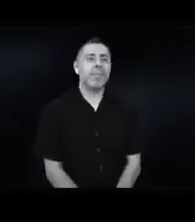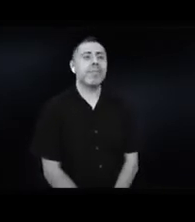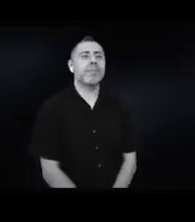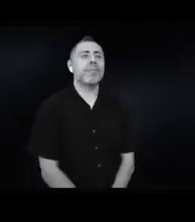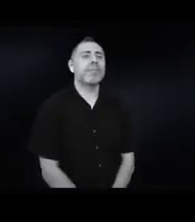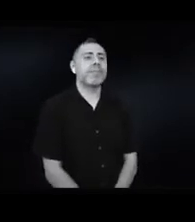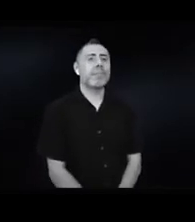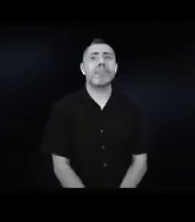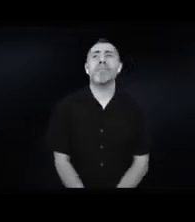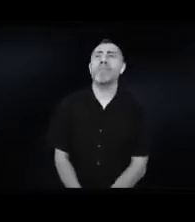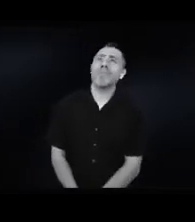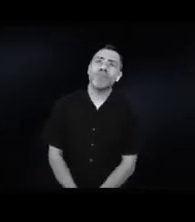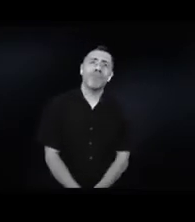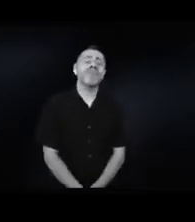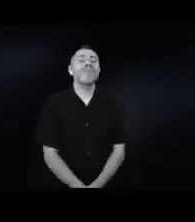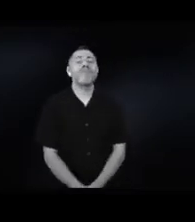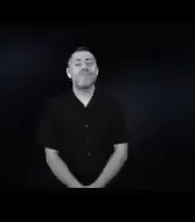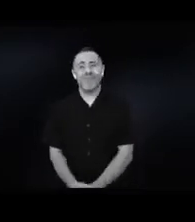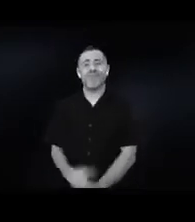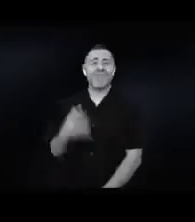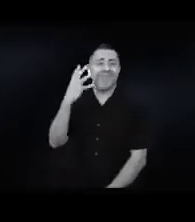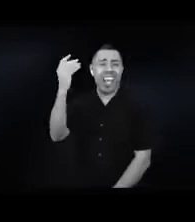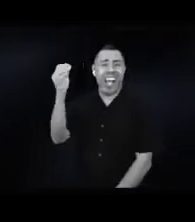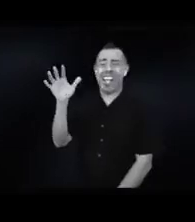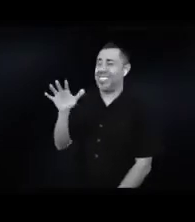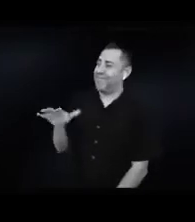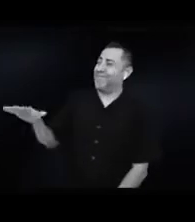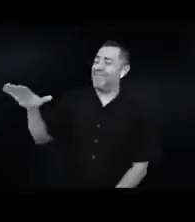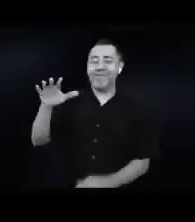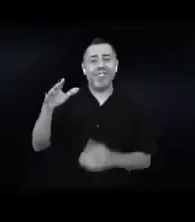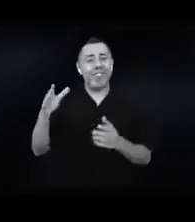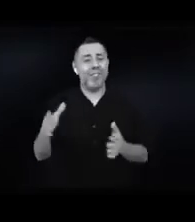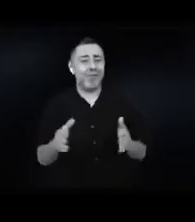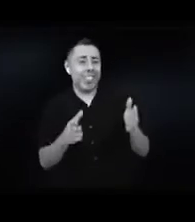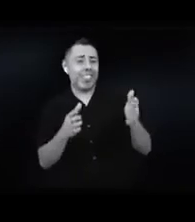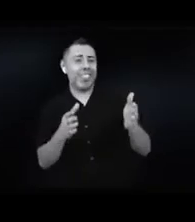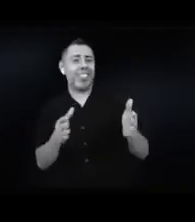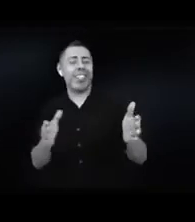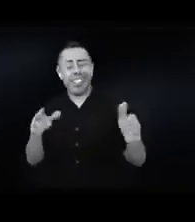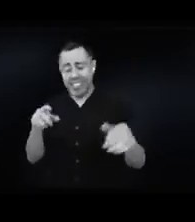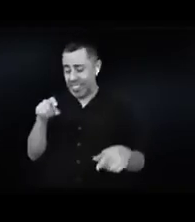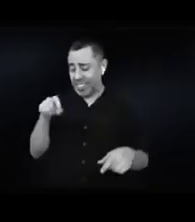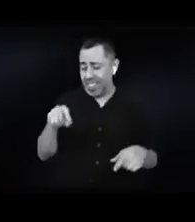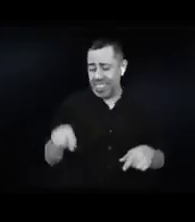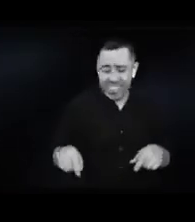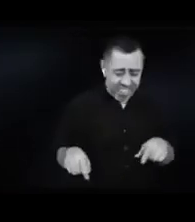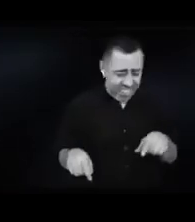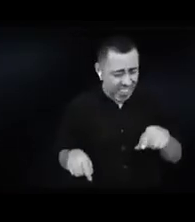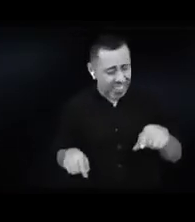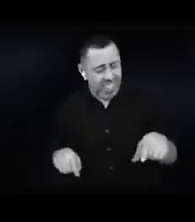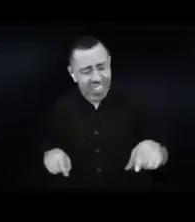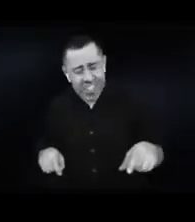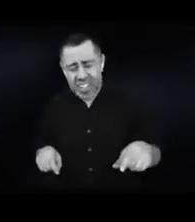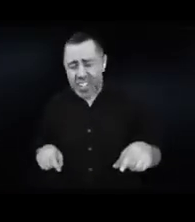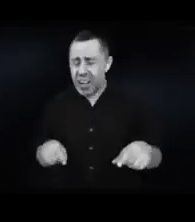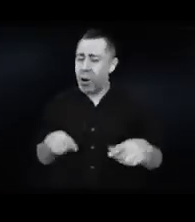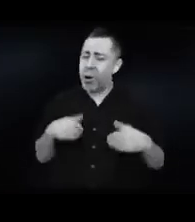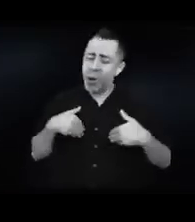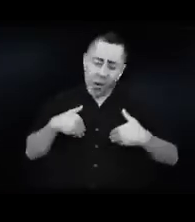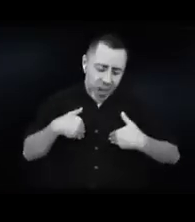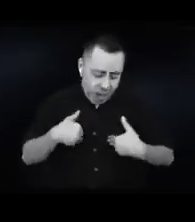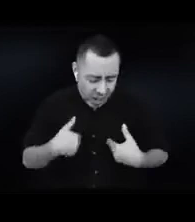On the streets with tired feet, stand up tall,